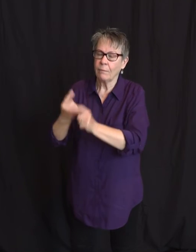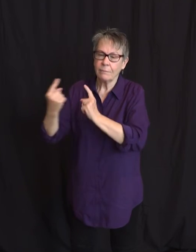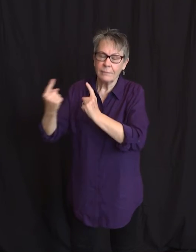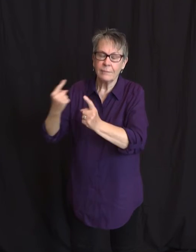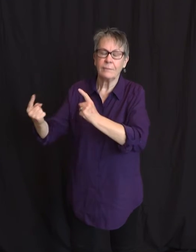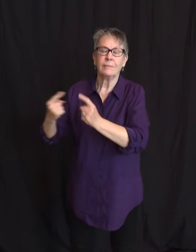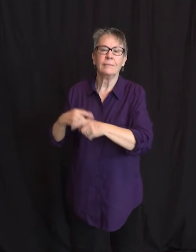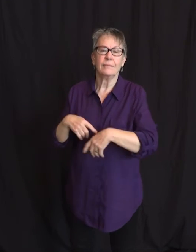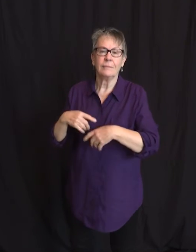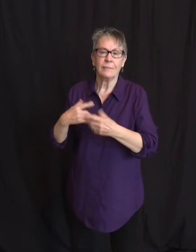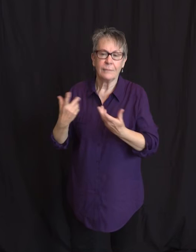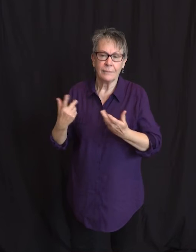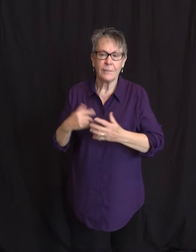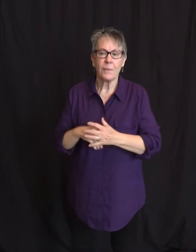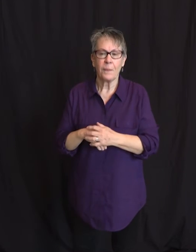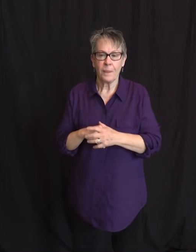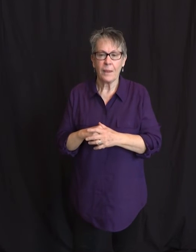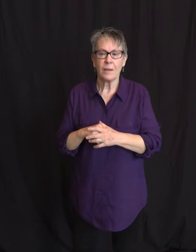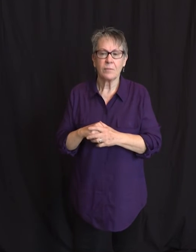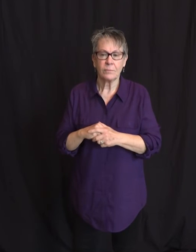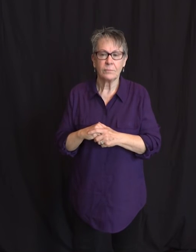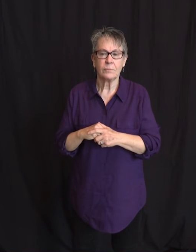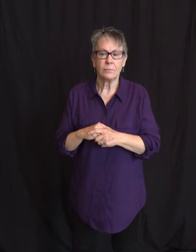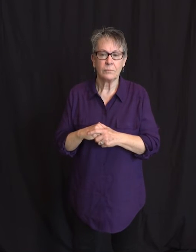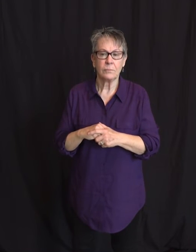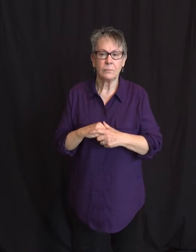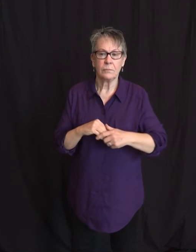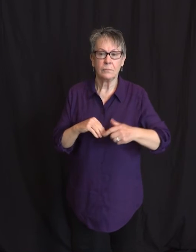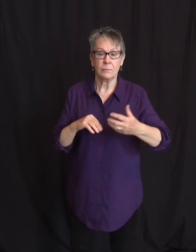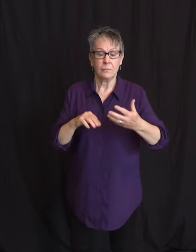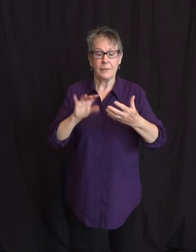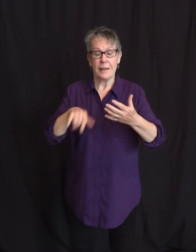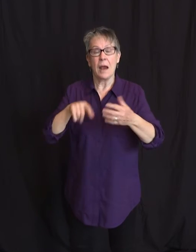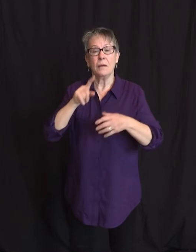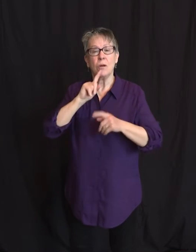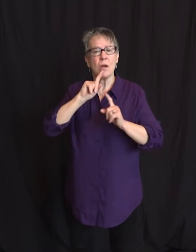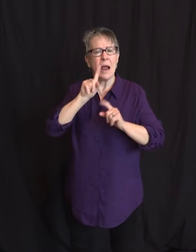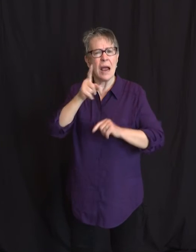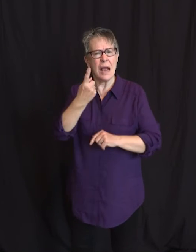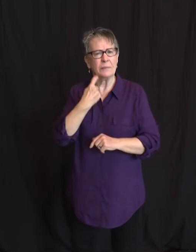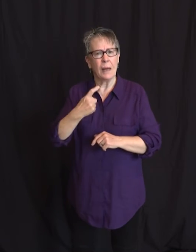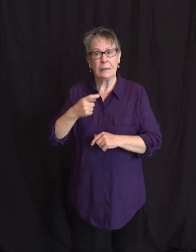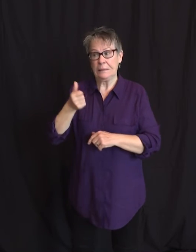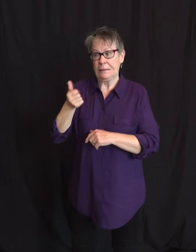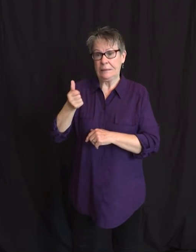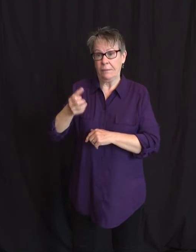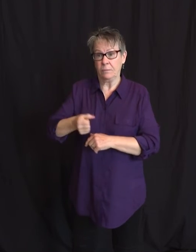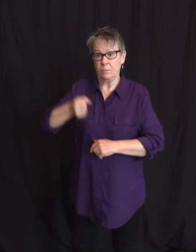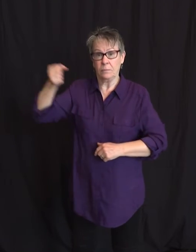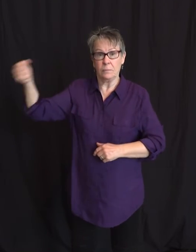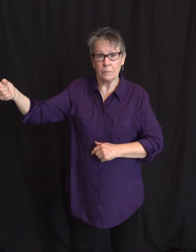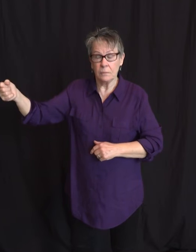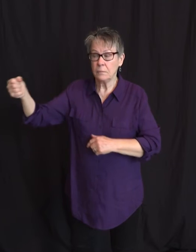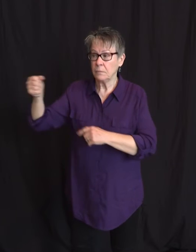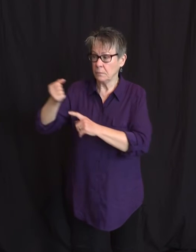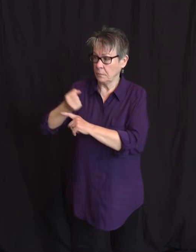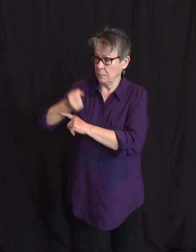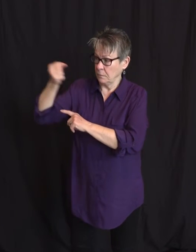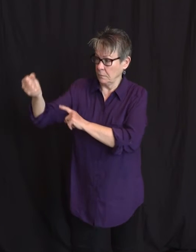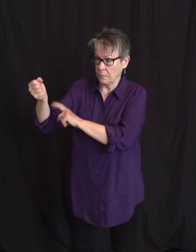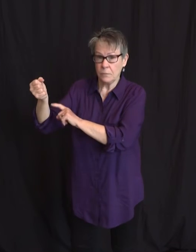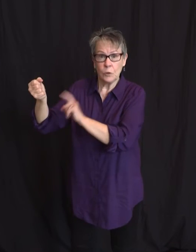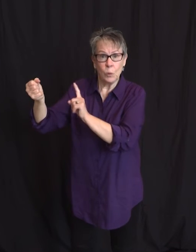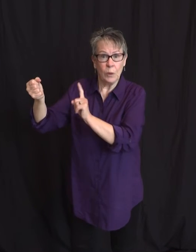on the self-isolation piece, but I think you should assume it would not be necessarily centrally